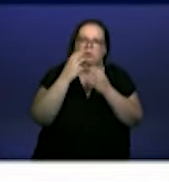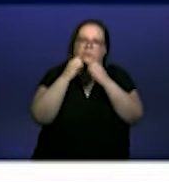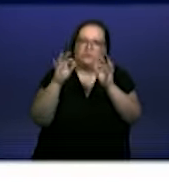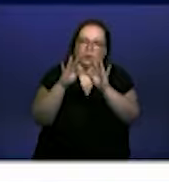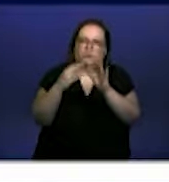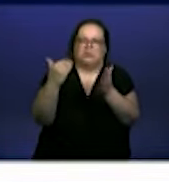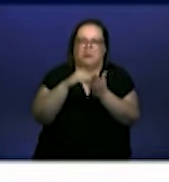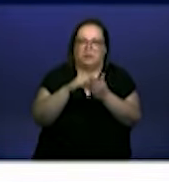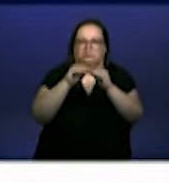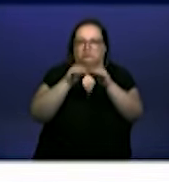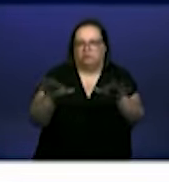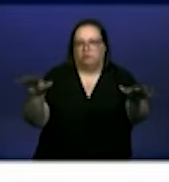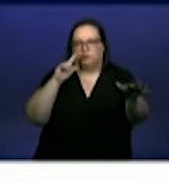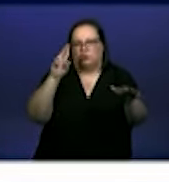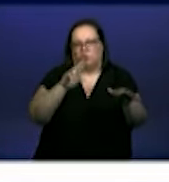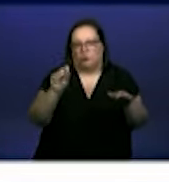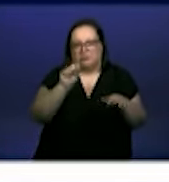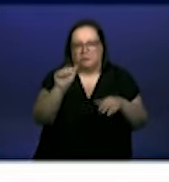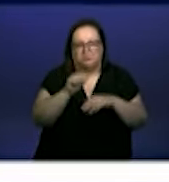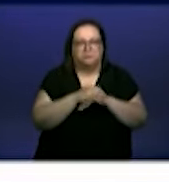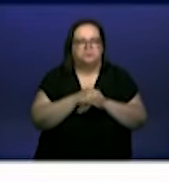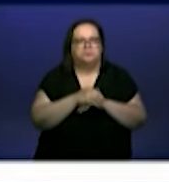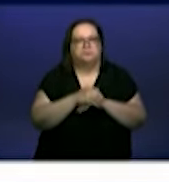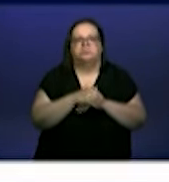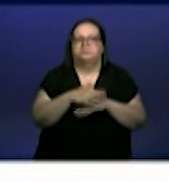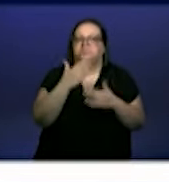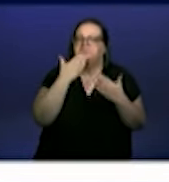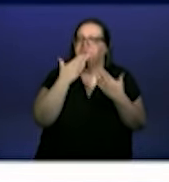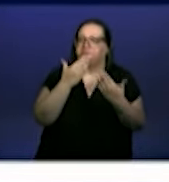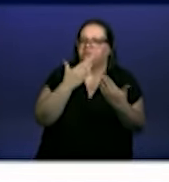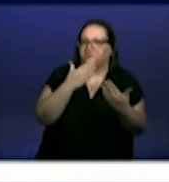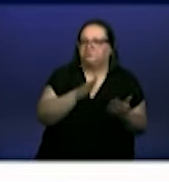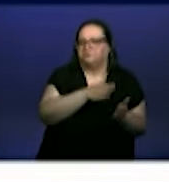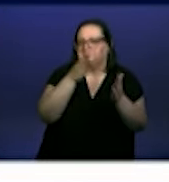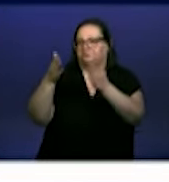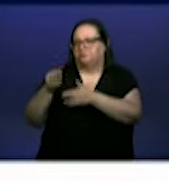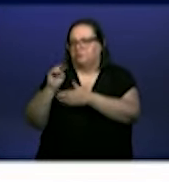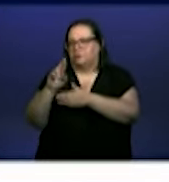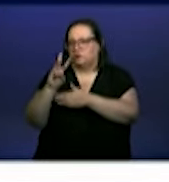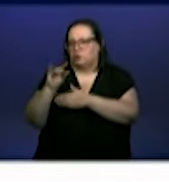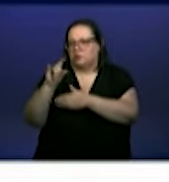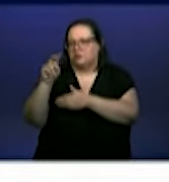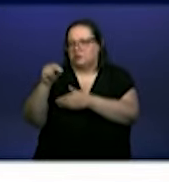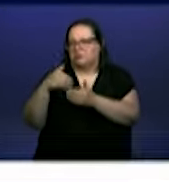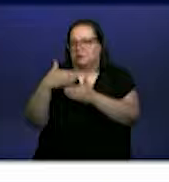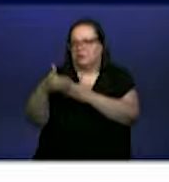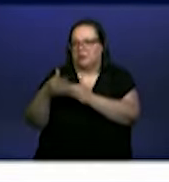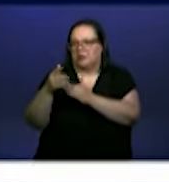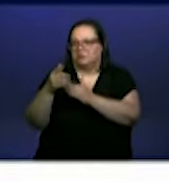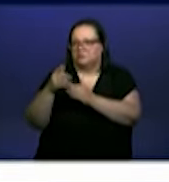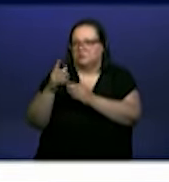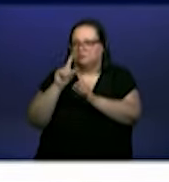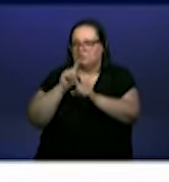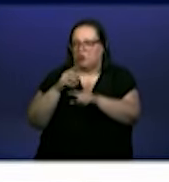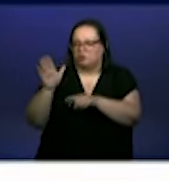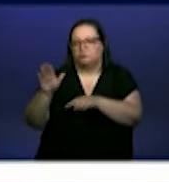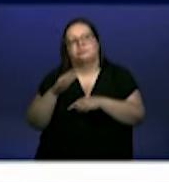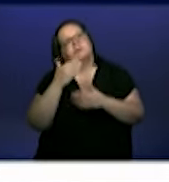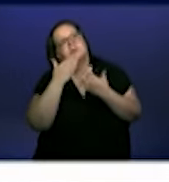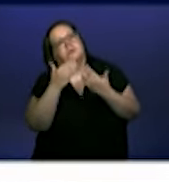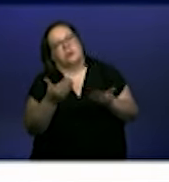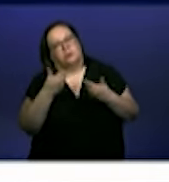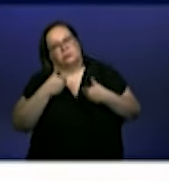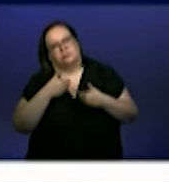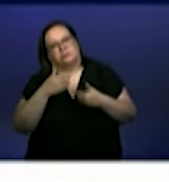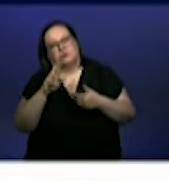wrap up, thank you so much for that. Mr. Wilson, the next minute is yours. Thank you, Glenn, and thank you, Utah, for tuning in tonight. I'm Brad Wilson,